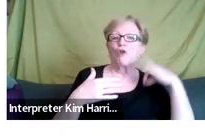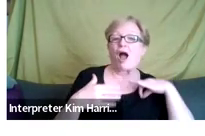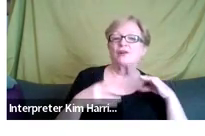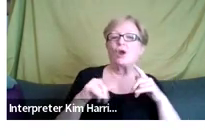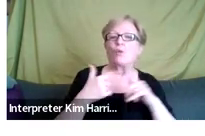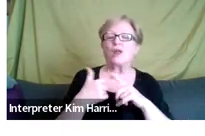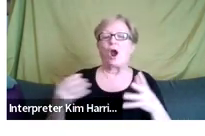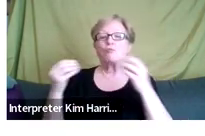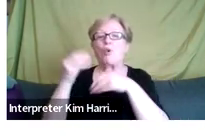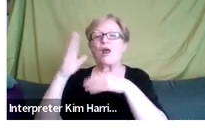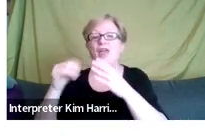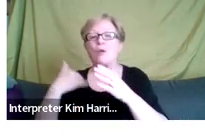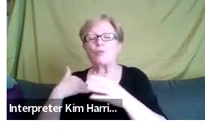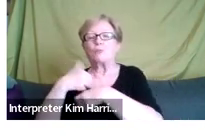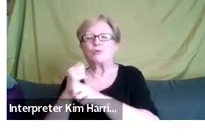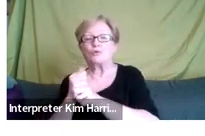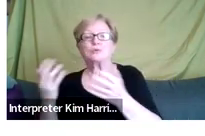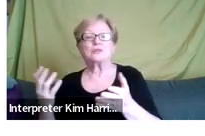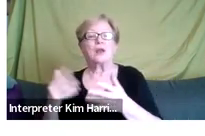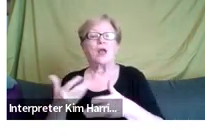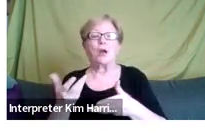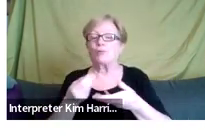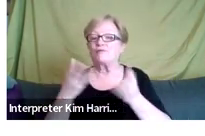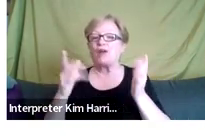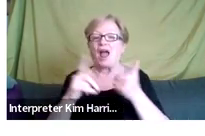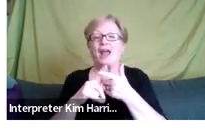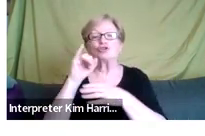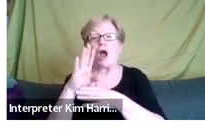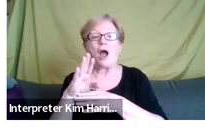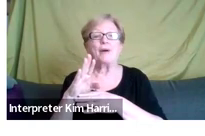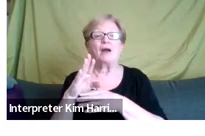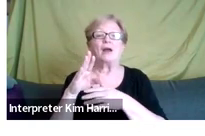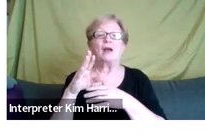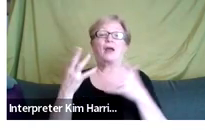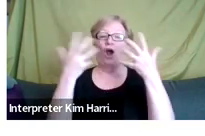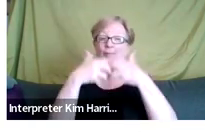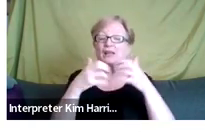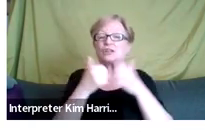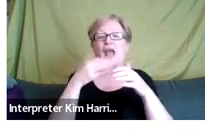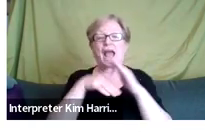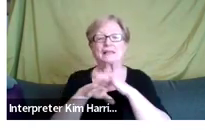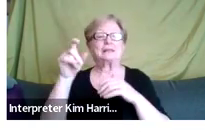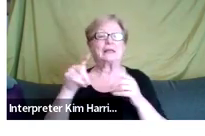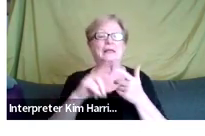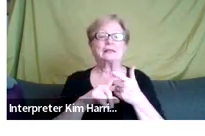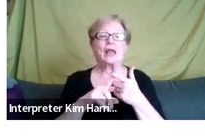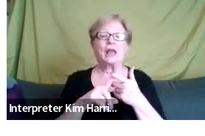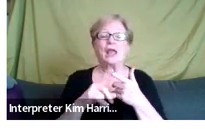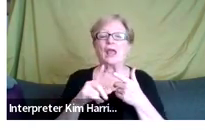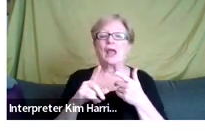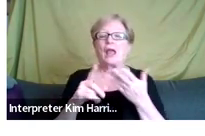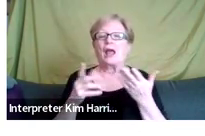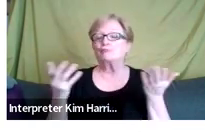produce. Provide job accommodations and access needs. Providing job accommodations and access